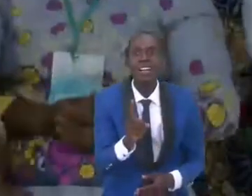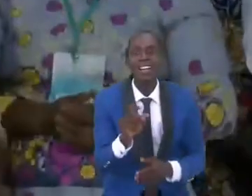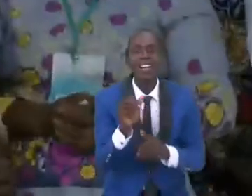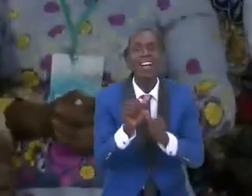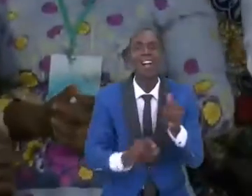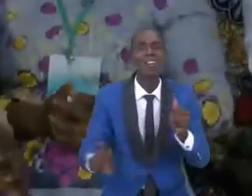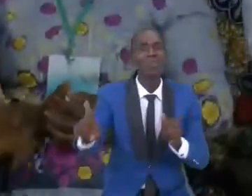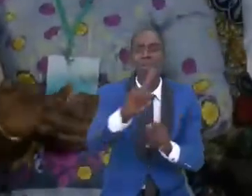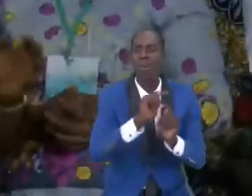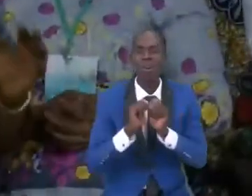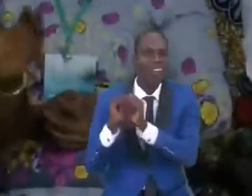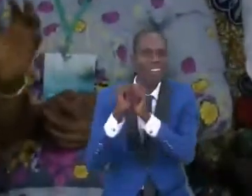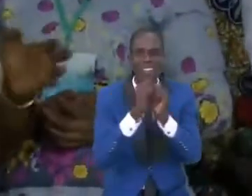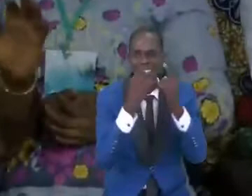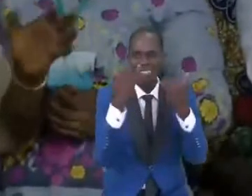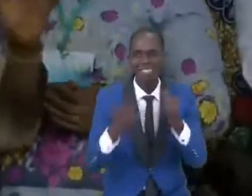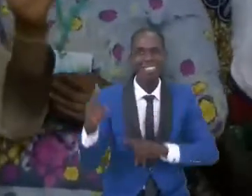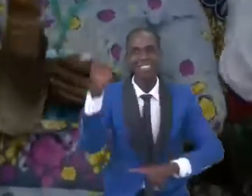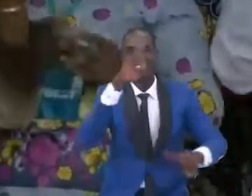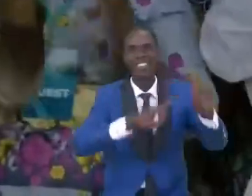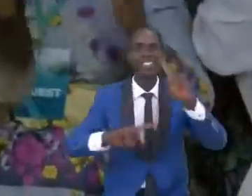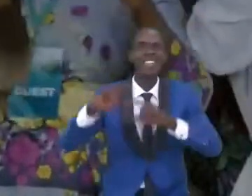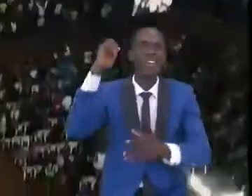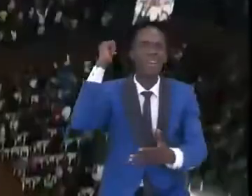everyone all together.